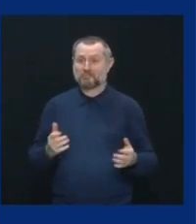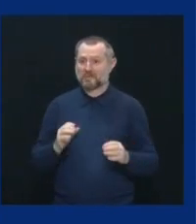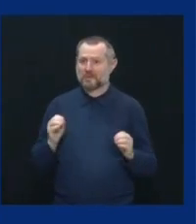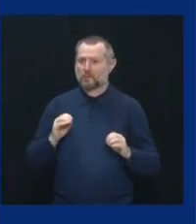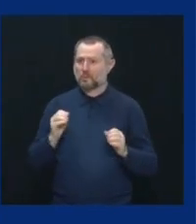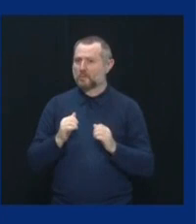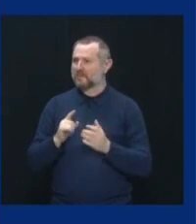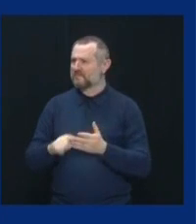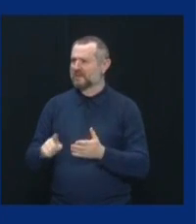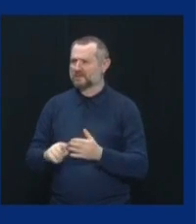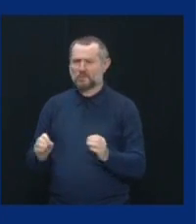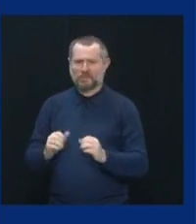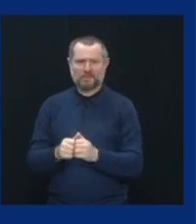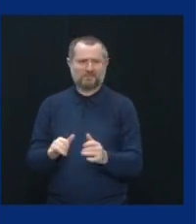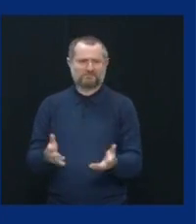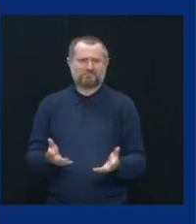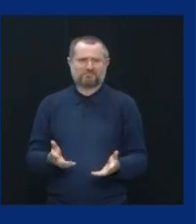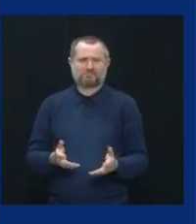to investigate.